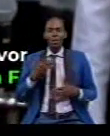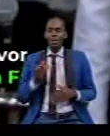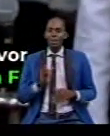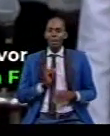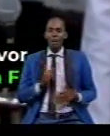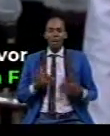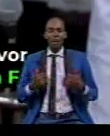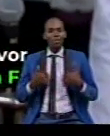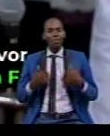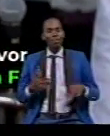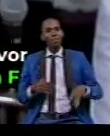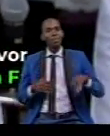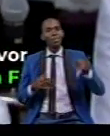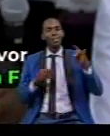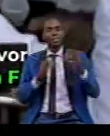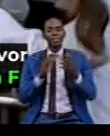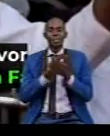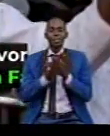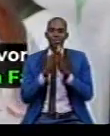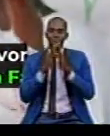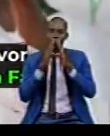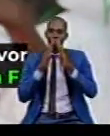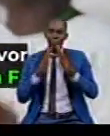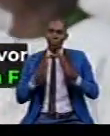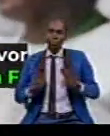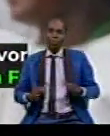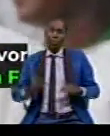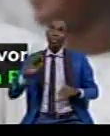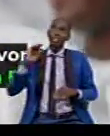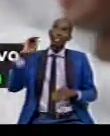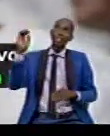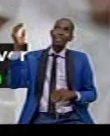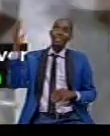Those of us that stood up for